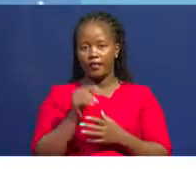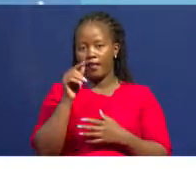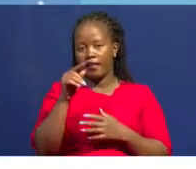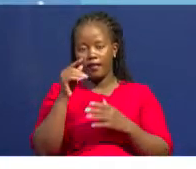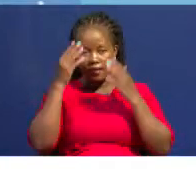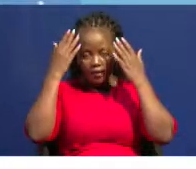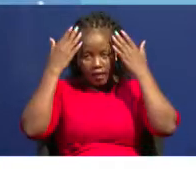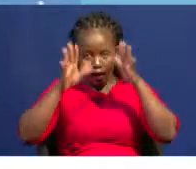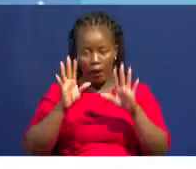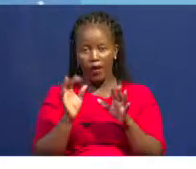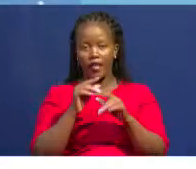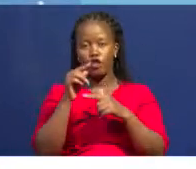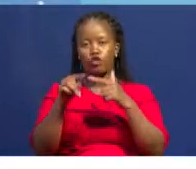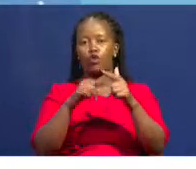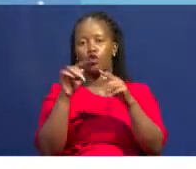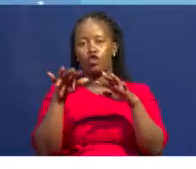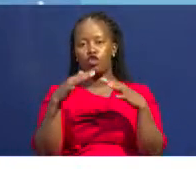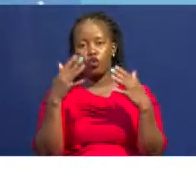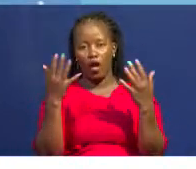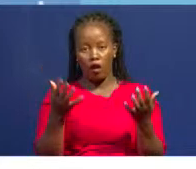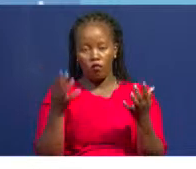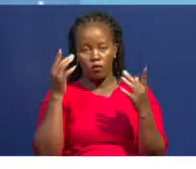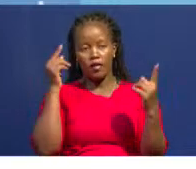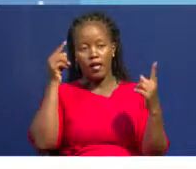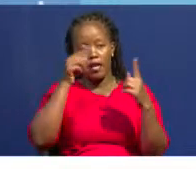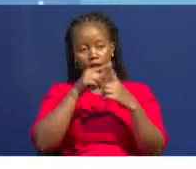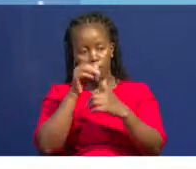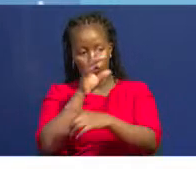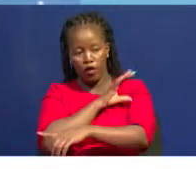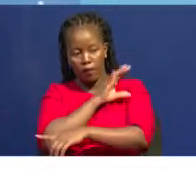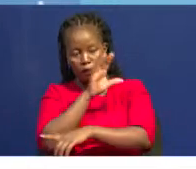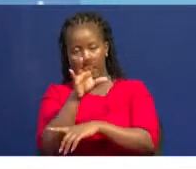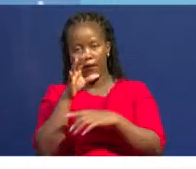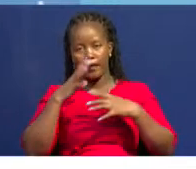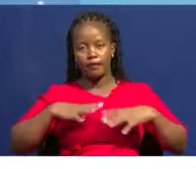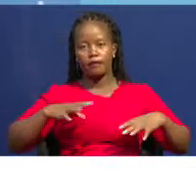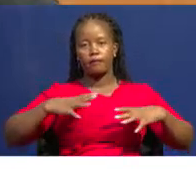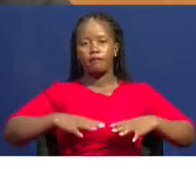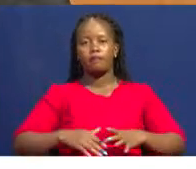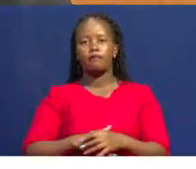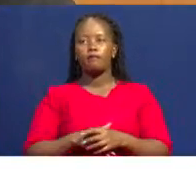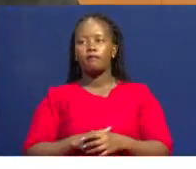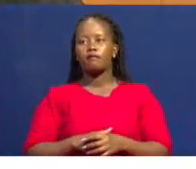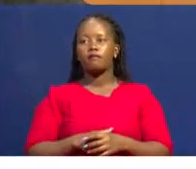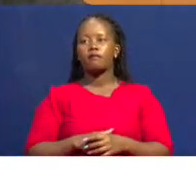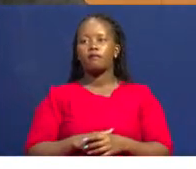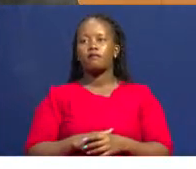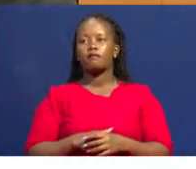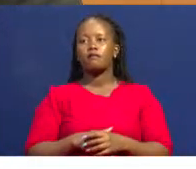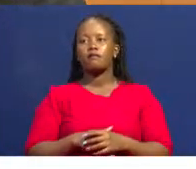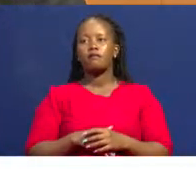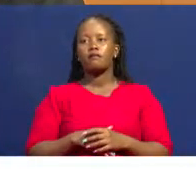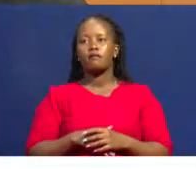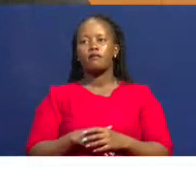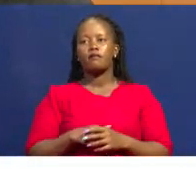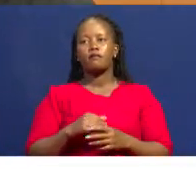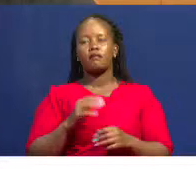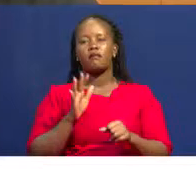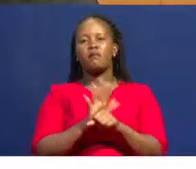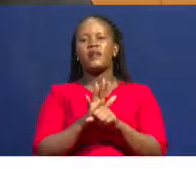campaigns, let me tell you, to empower? Let me tell you, me sometimes I don't believe in a lot of